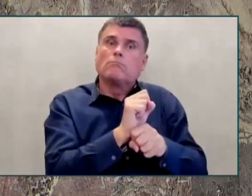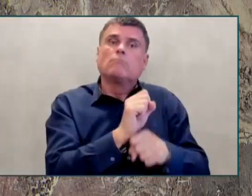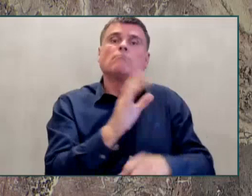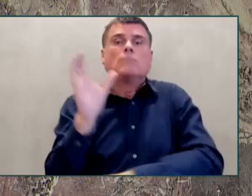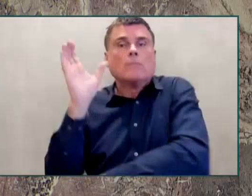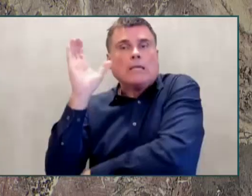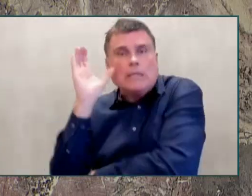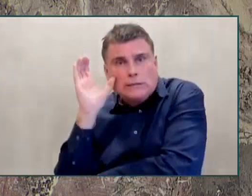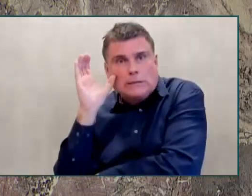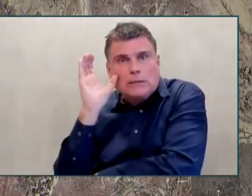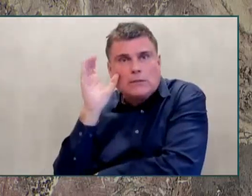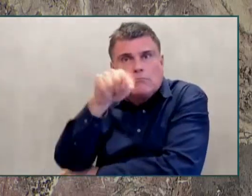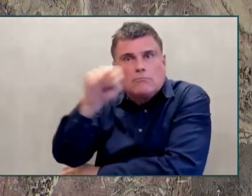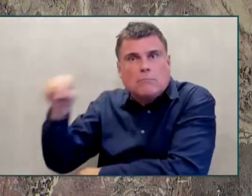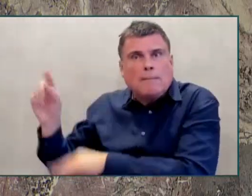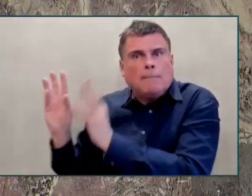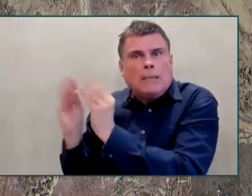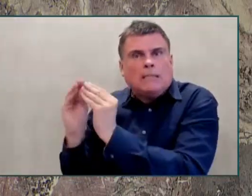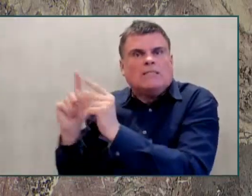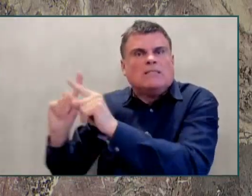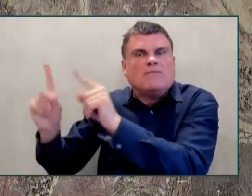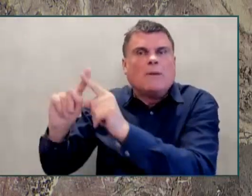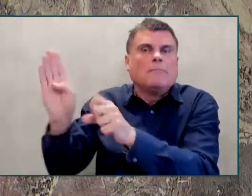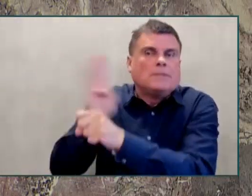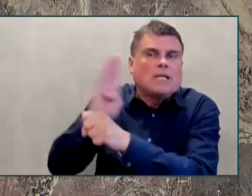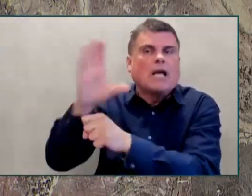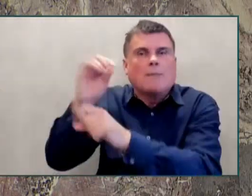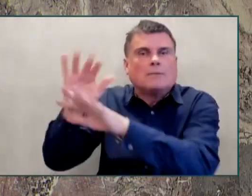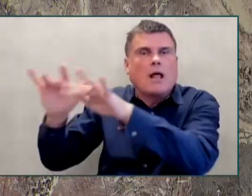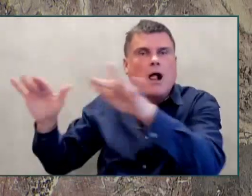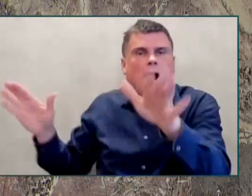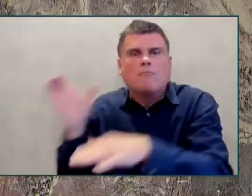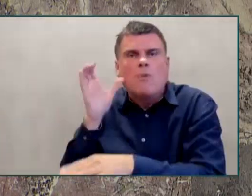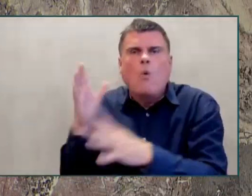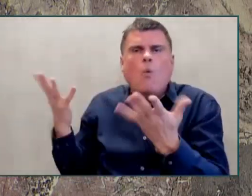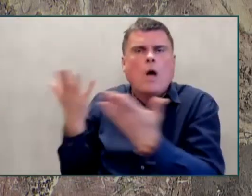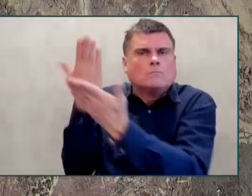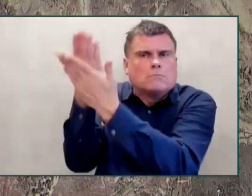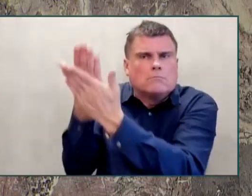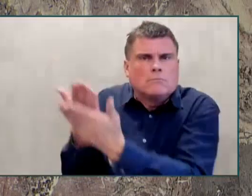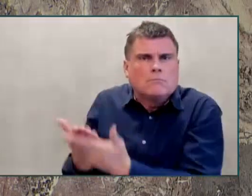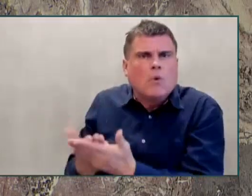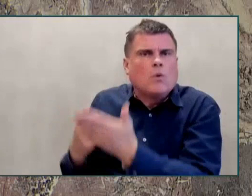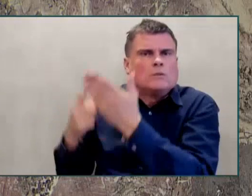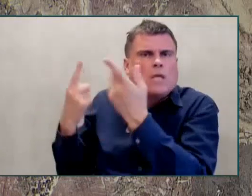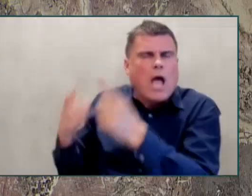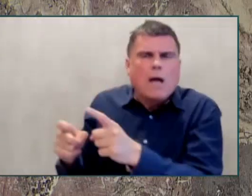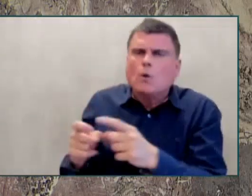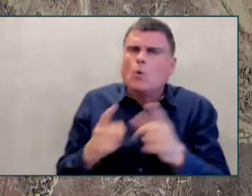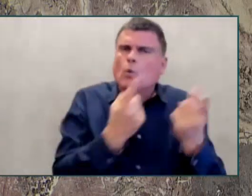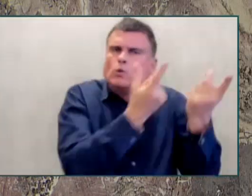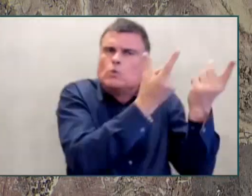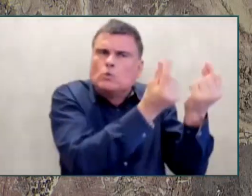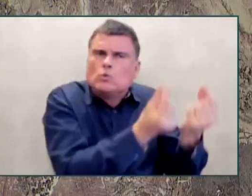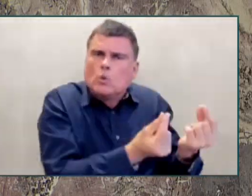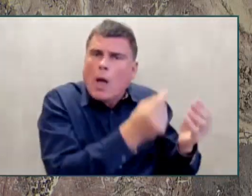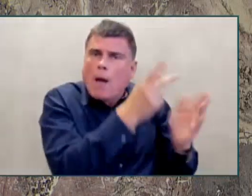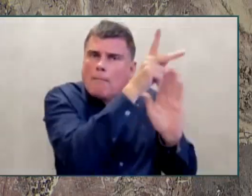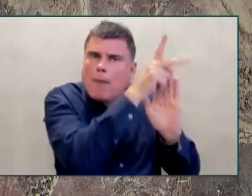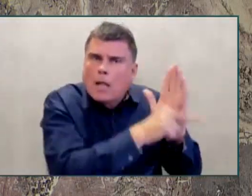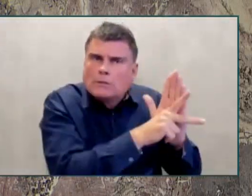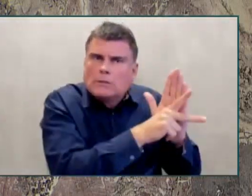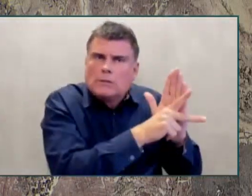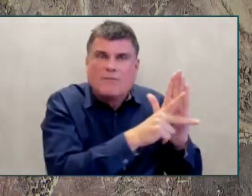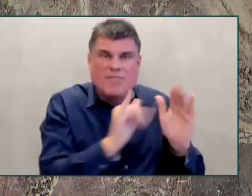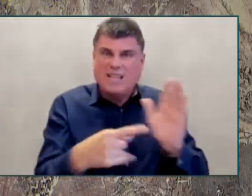policy considerations in making decisions. In the case of Teck and the water quality issues